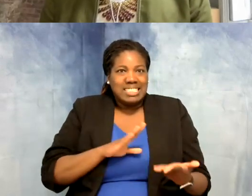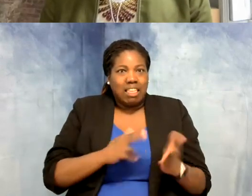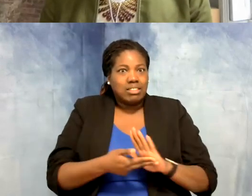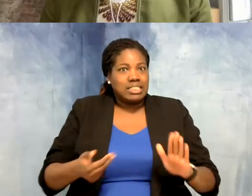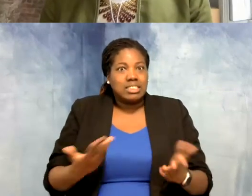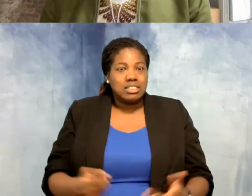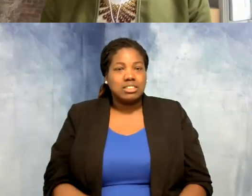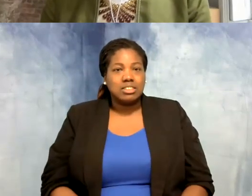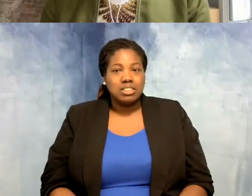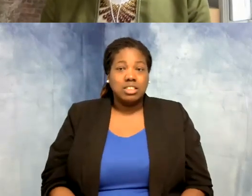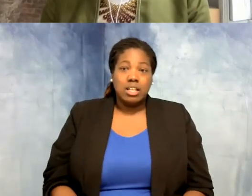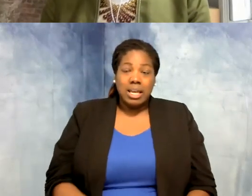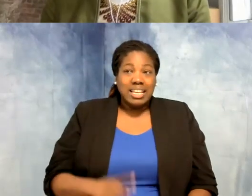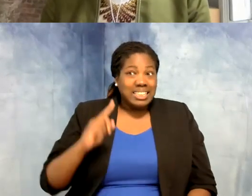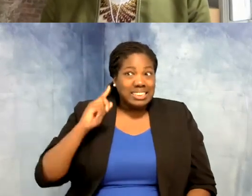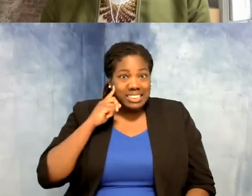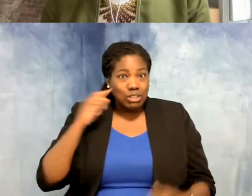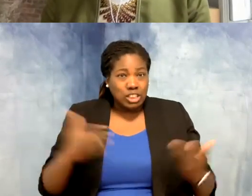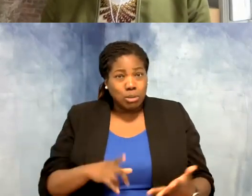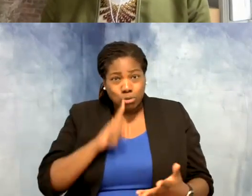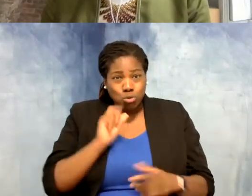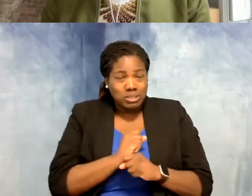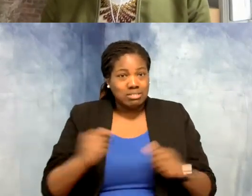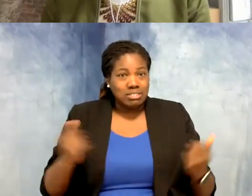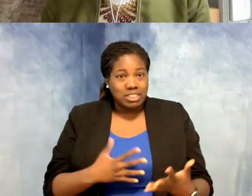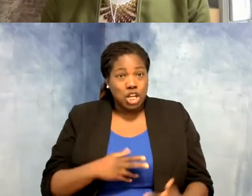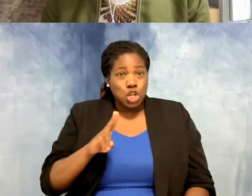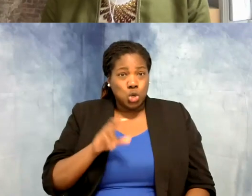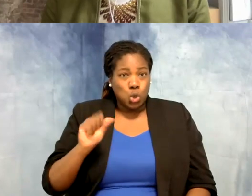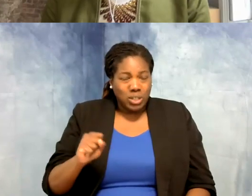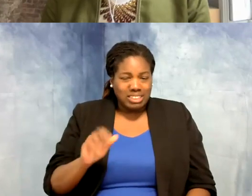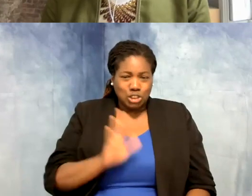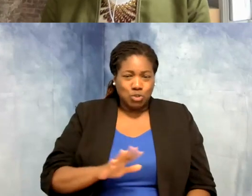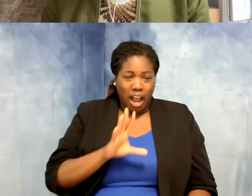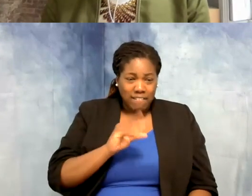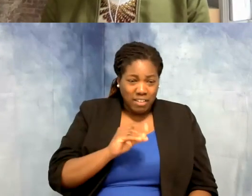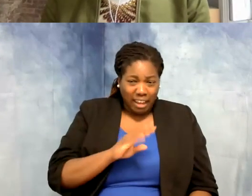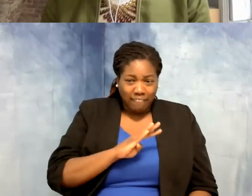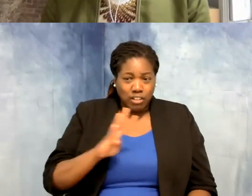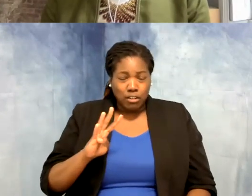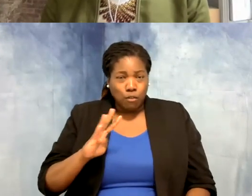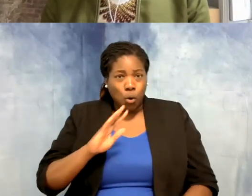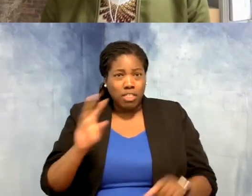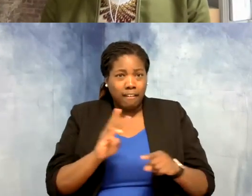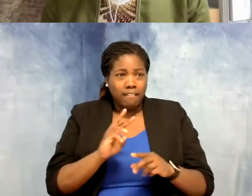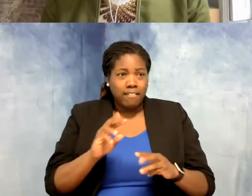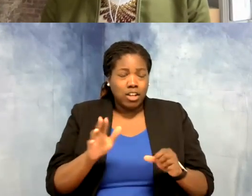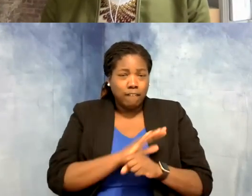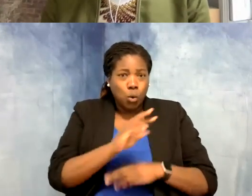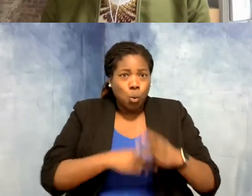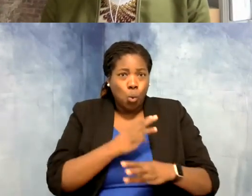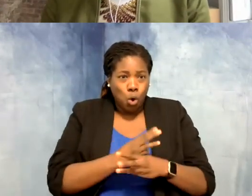sounds alarming, but it is alarming. The United States ranks between 50th and 54th in the world in terms of maternal